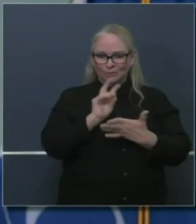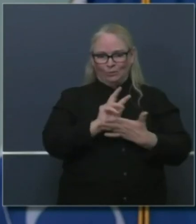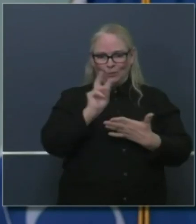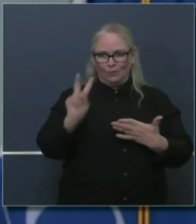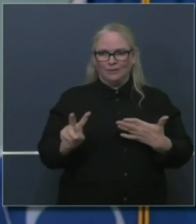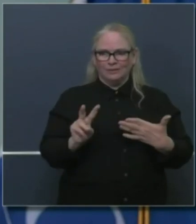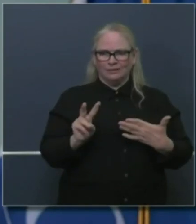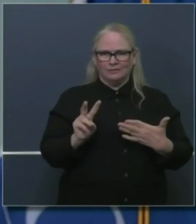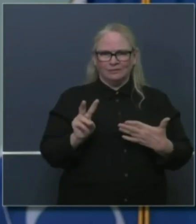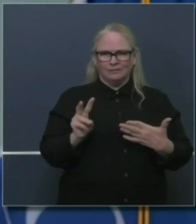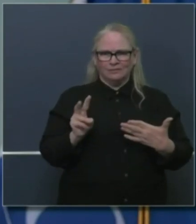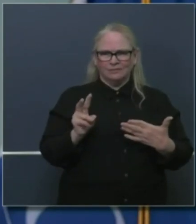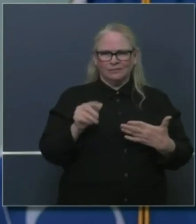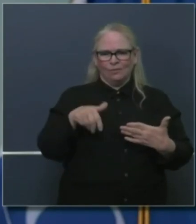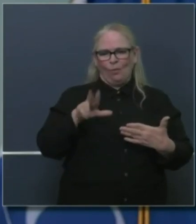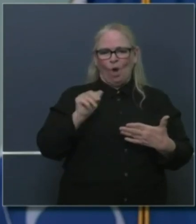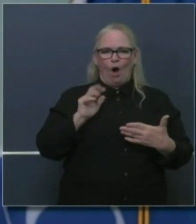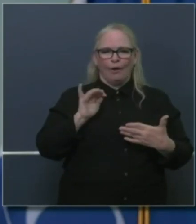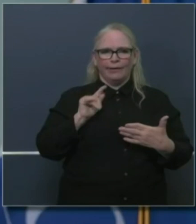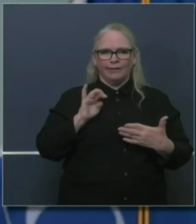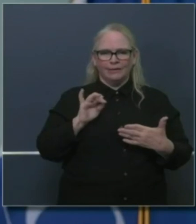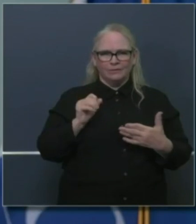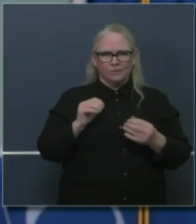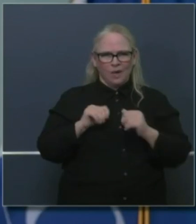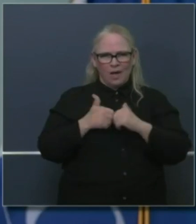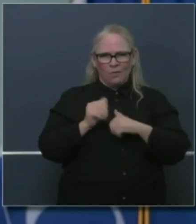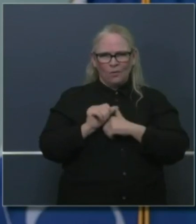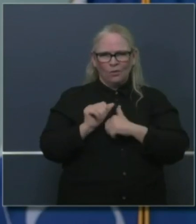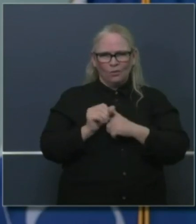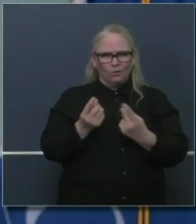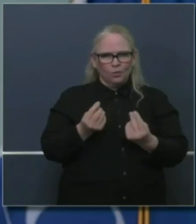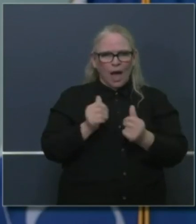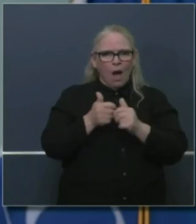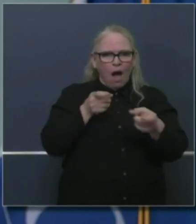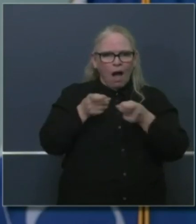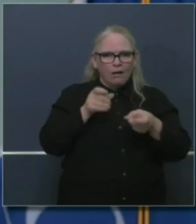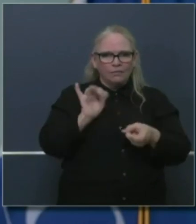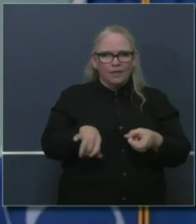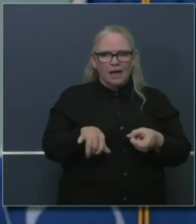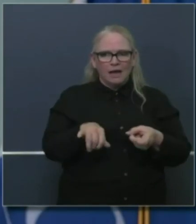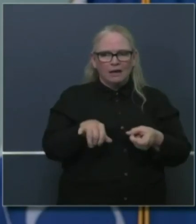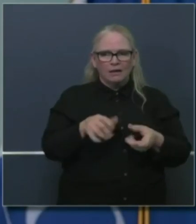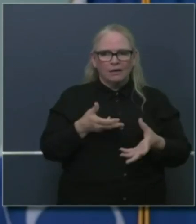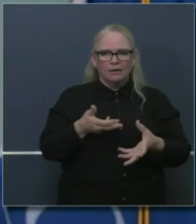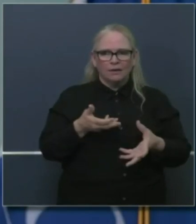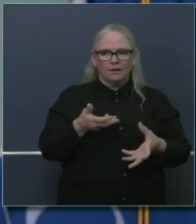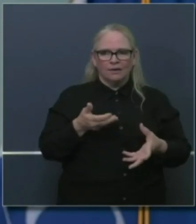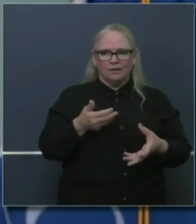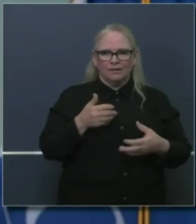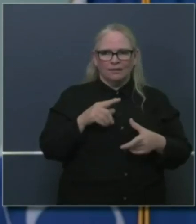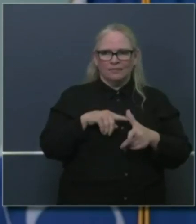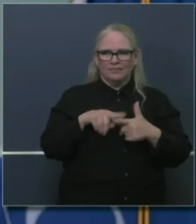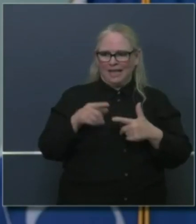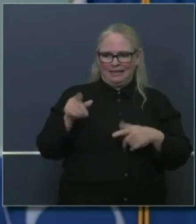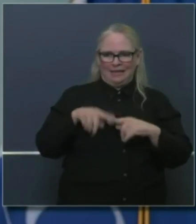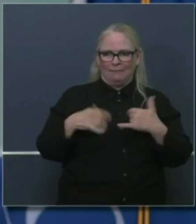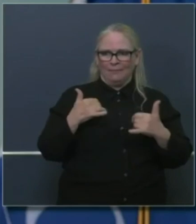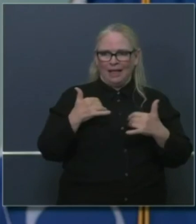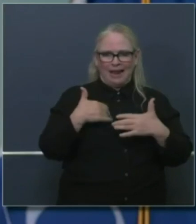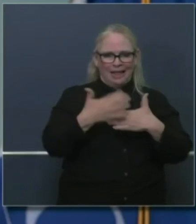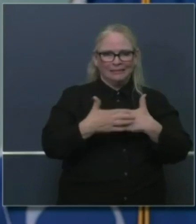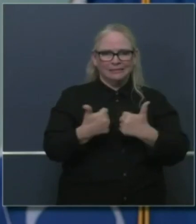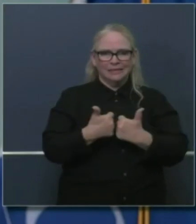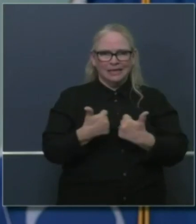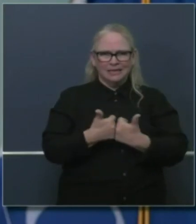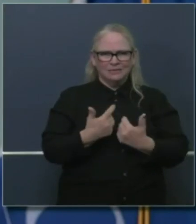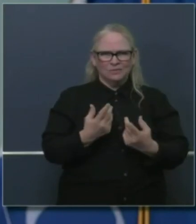What happens for the game coming up the next weekend? It's inconceivable to me that that's not a likely